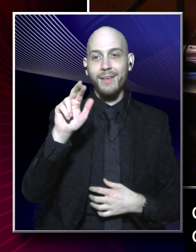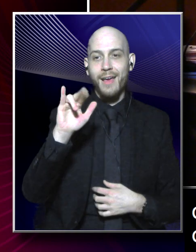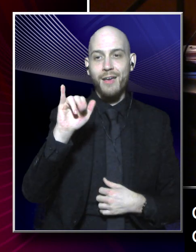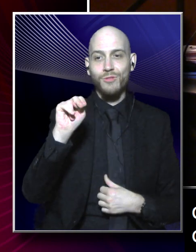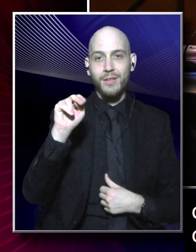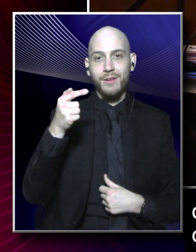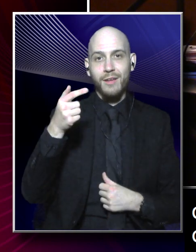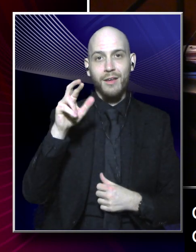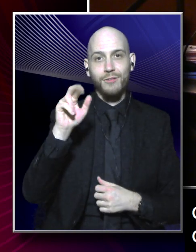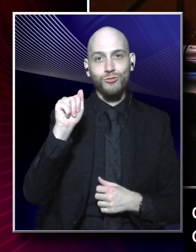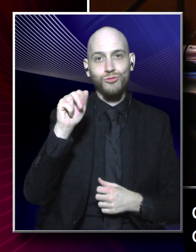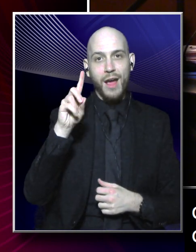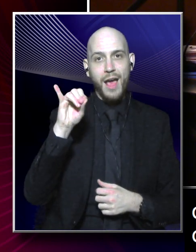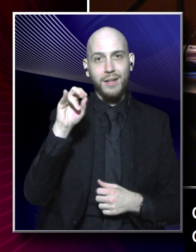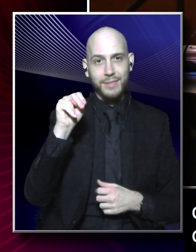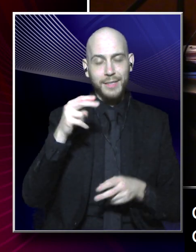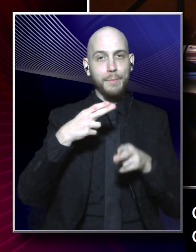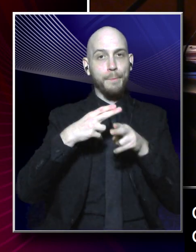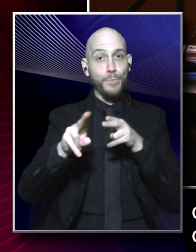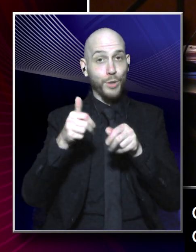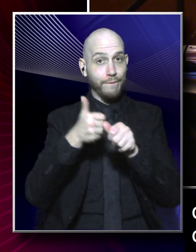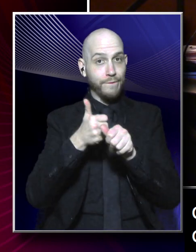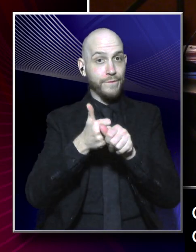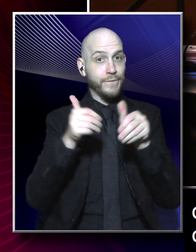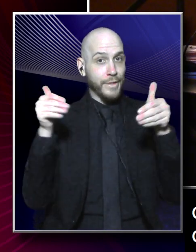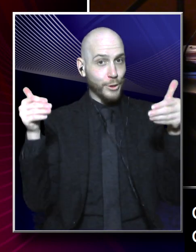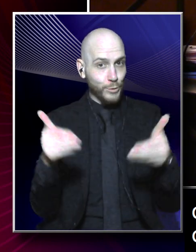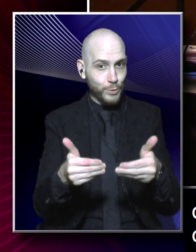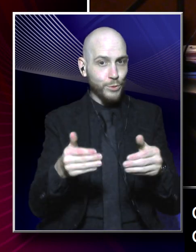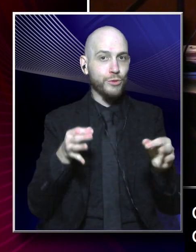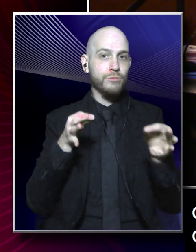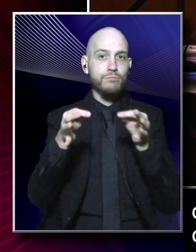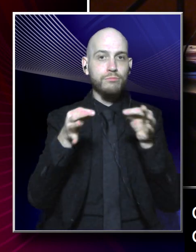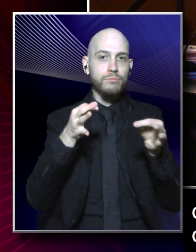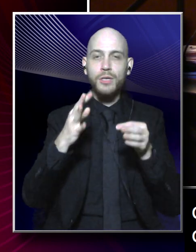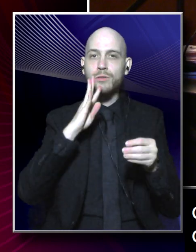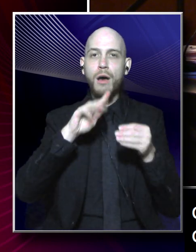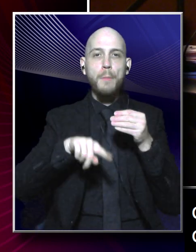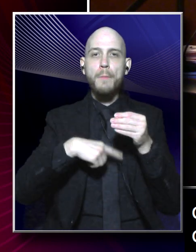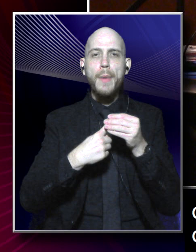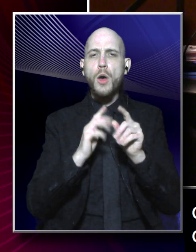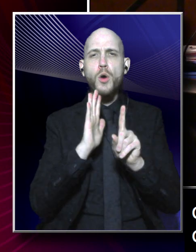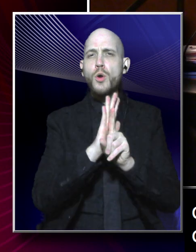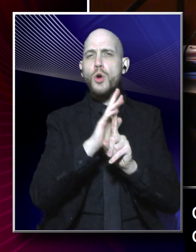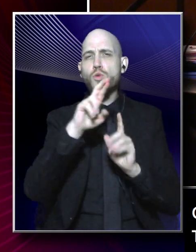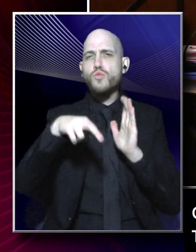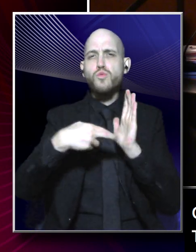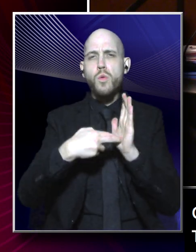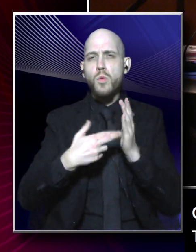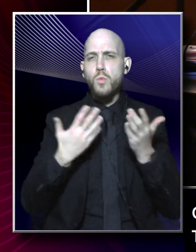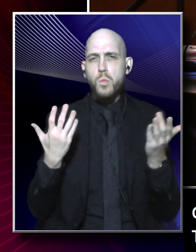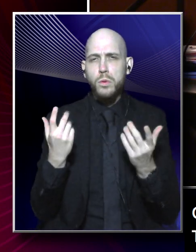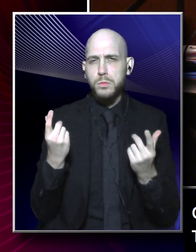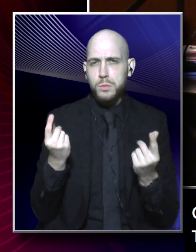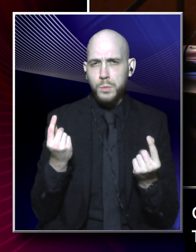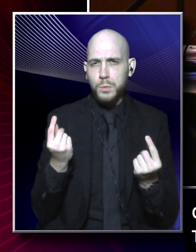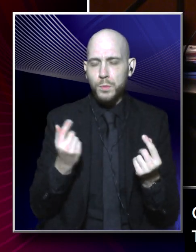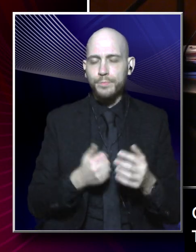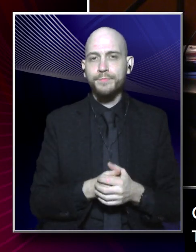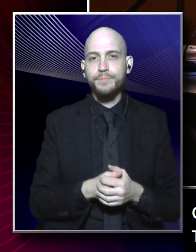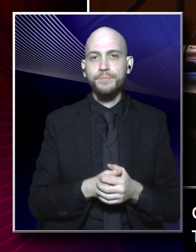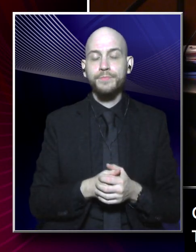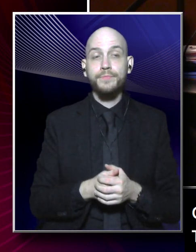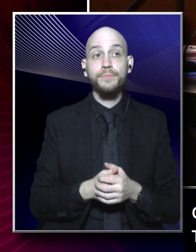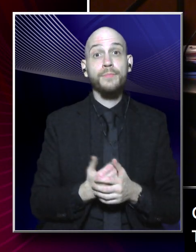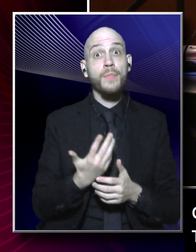to briefly introduce herself and talk about what she will be doing. One thing I want to